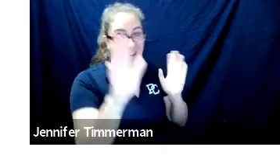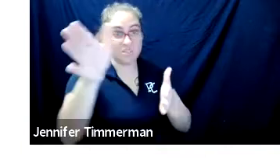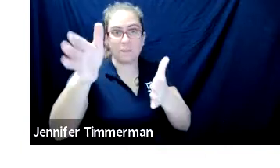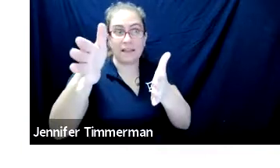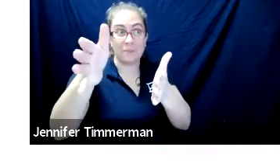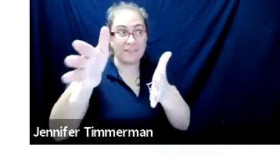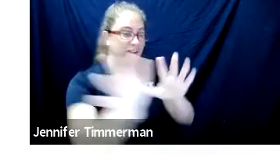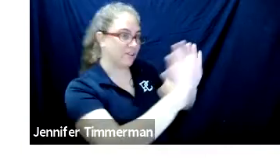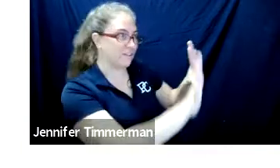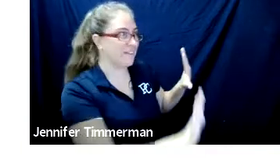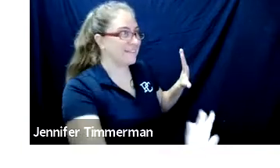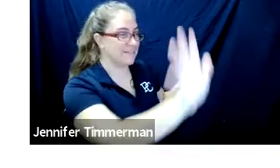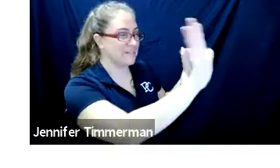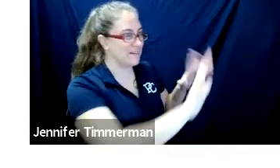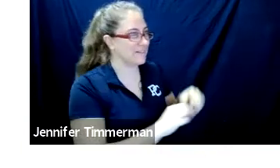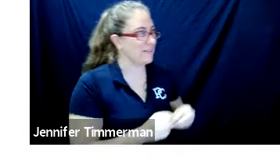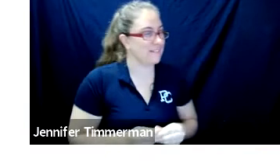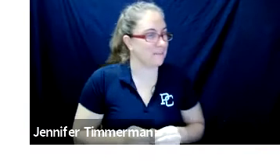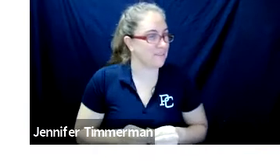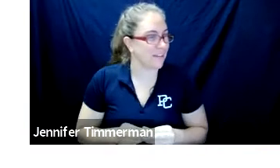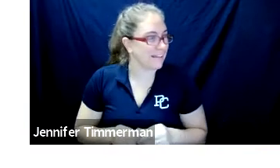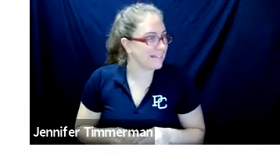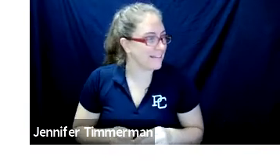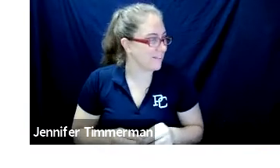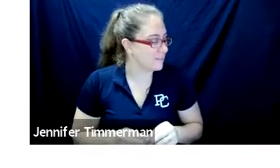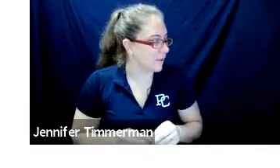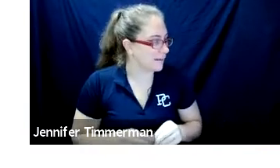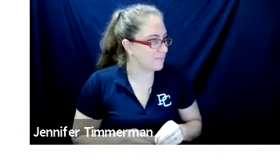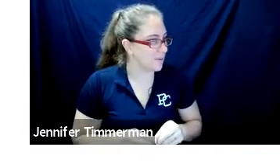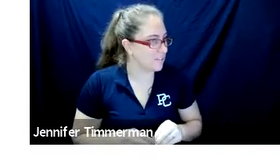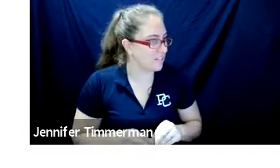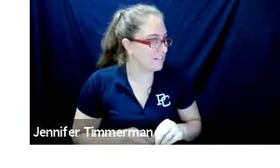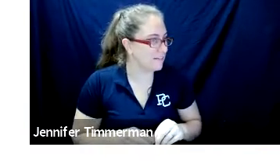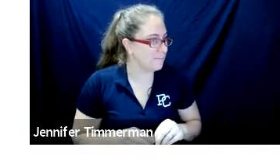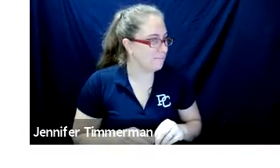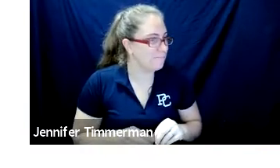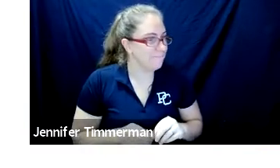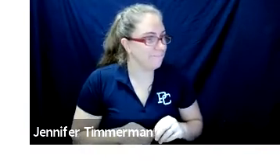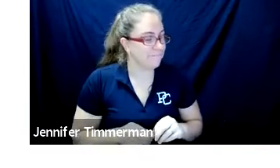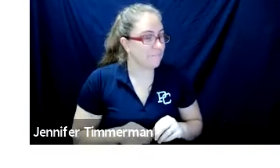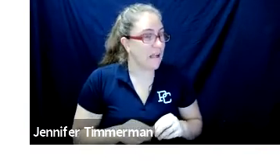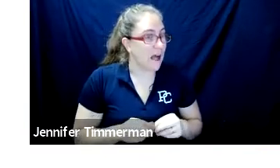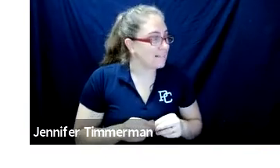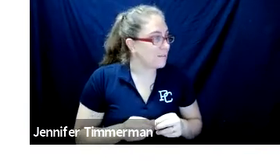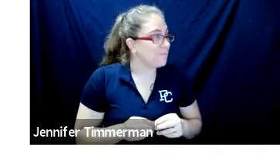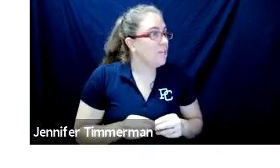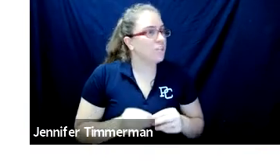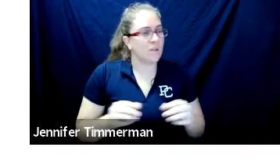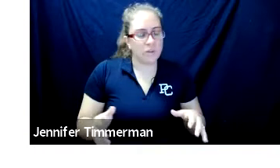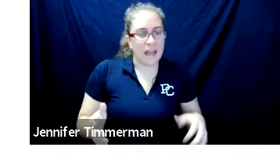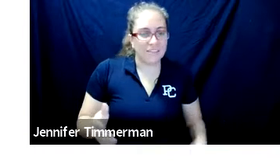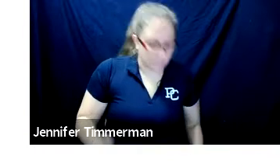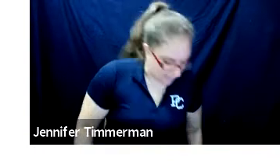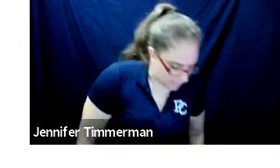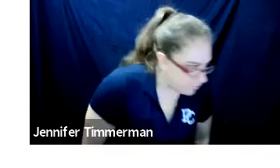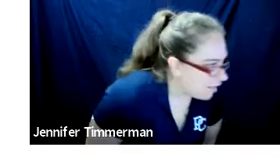And again, I'm sorry, my camera's here and your faces are over here, so I'm just double checking to see if I spot any questions. Awesome. So if